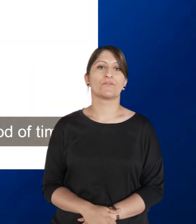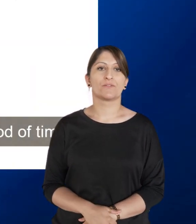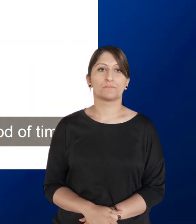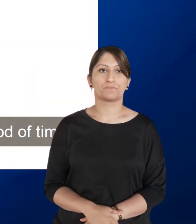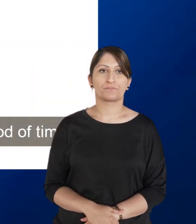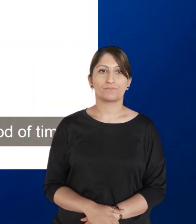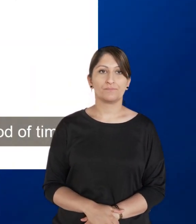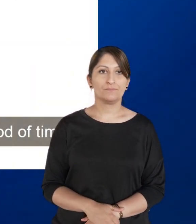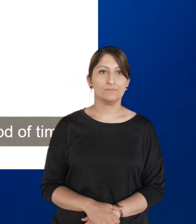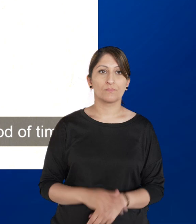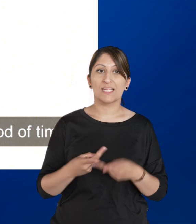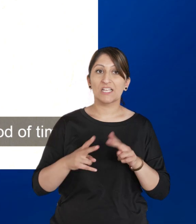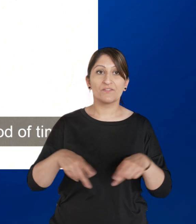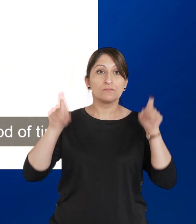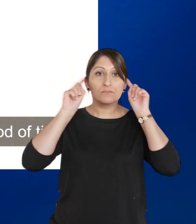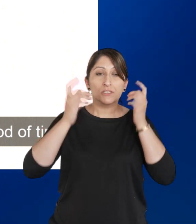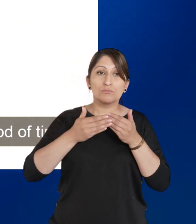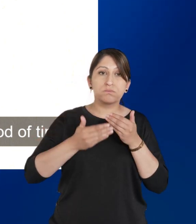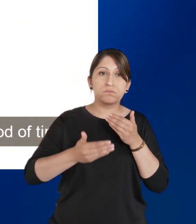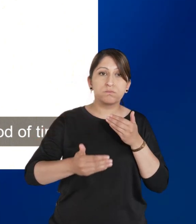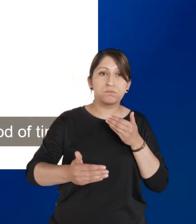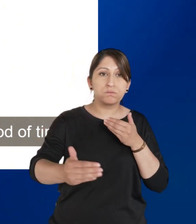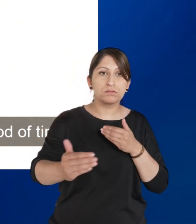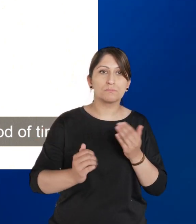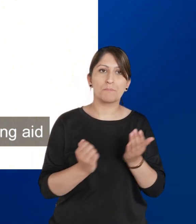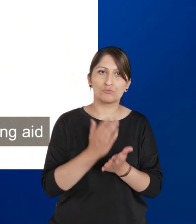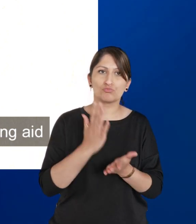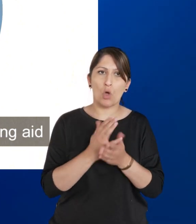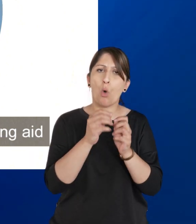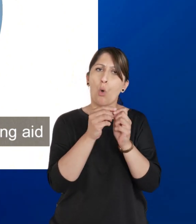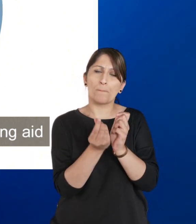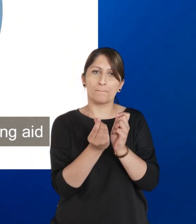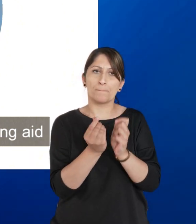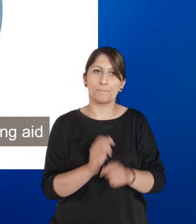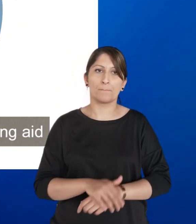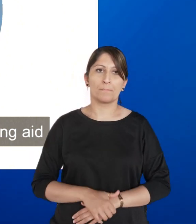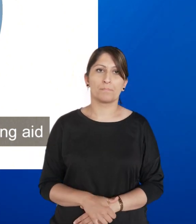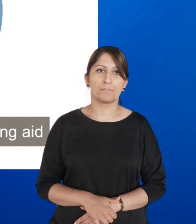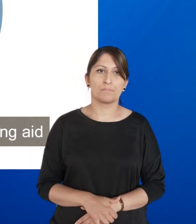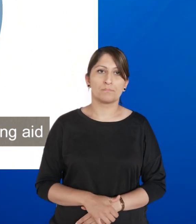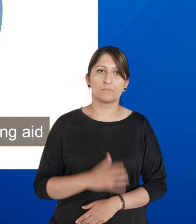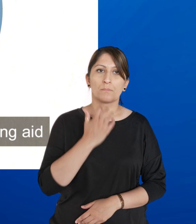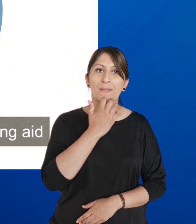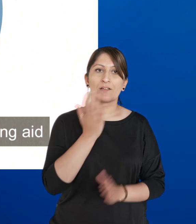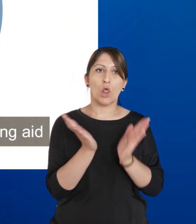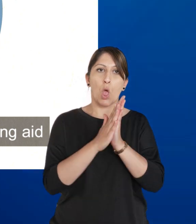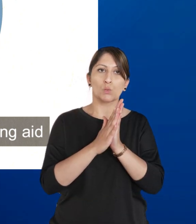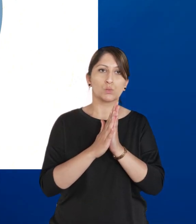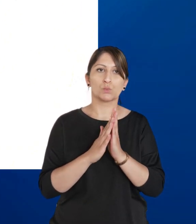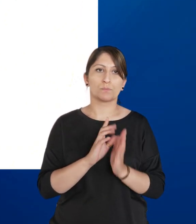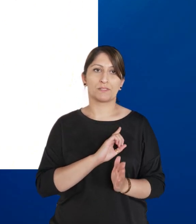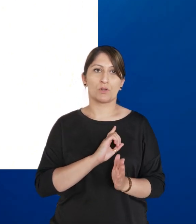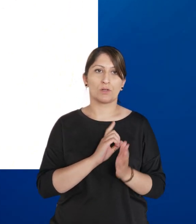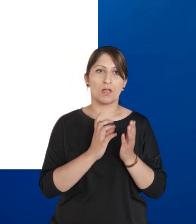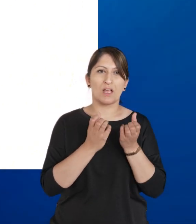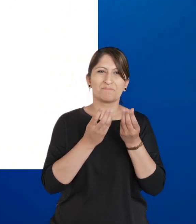If you are not wearing one of the hearing aids for a long period of time, do make sure that the battery is not kept inside the hearing aid, as